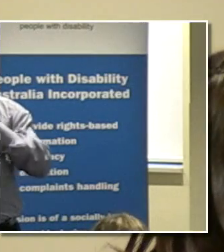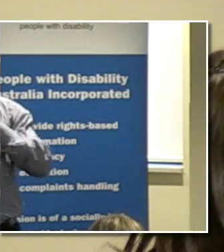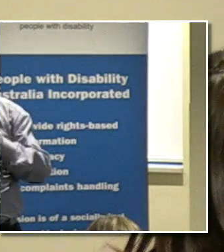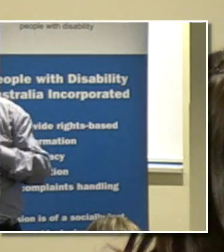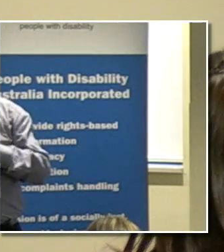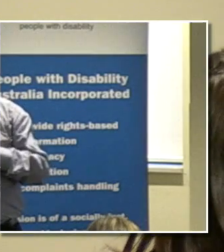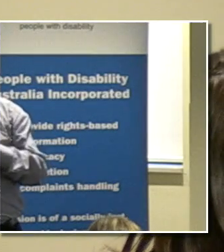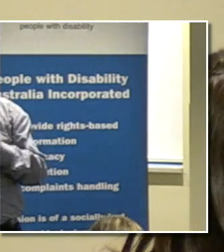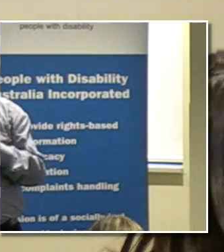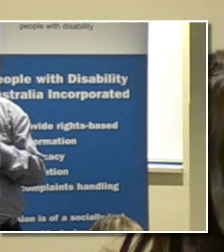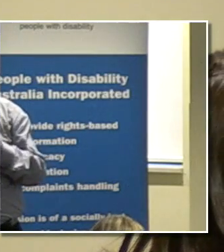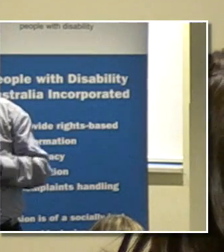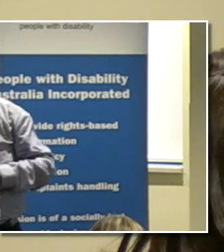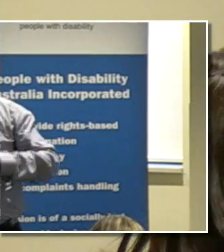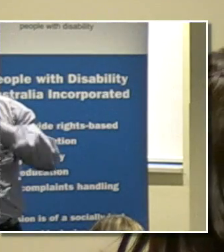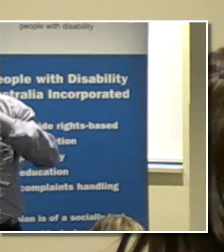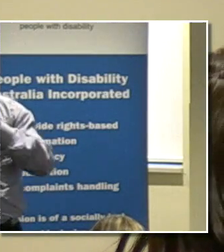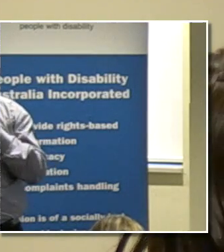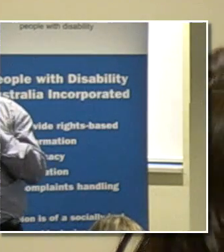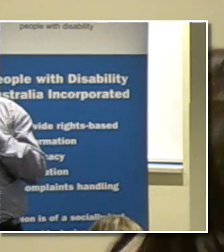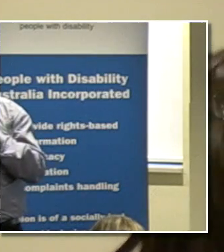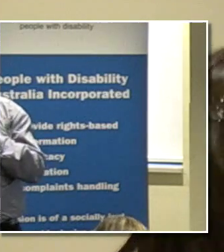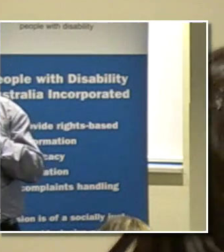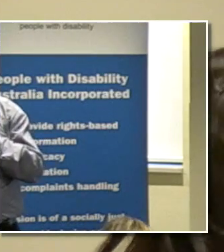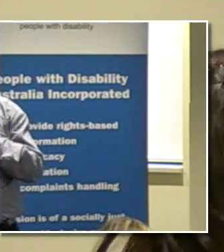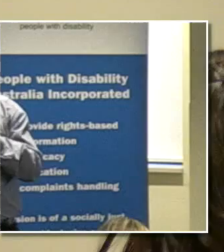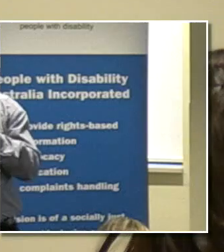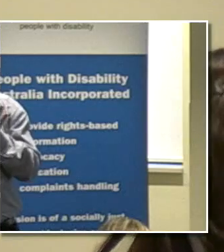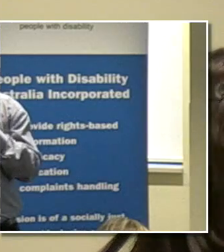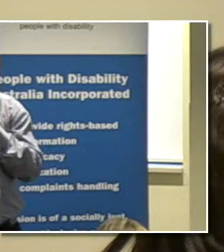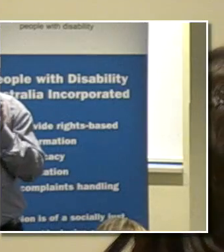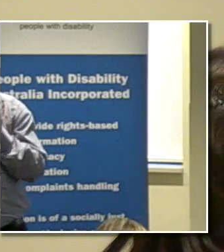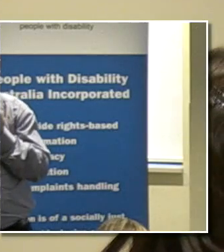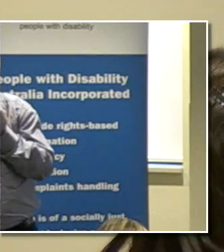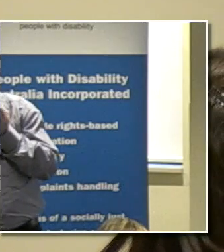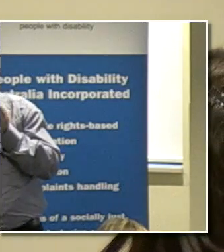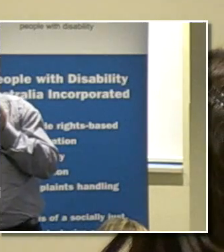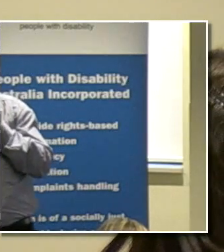parents who looked after me and raised me,